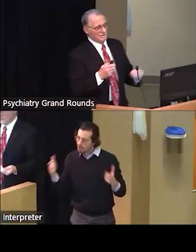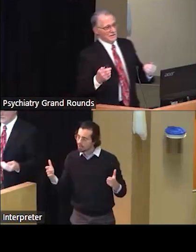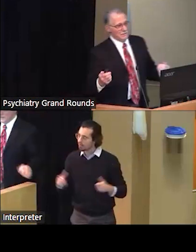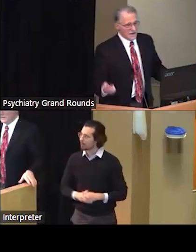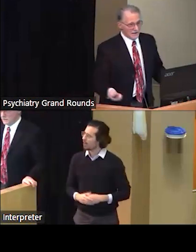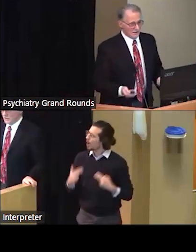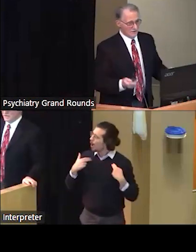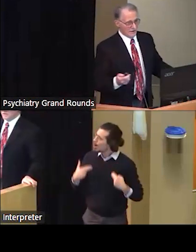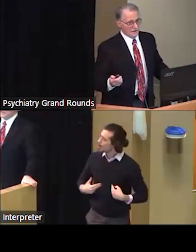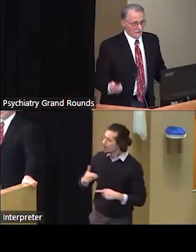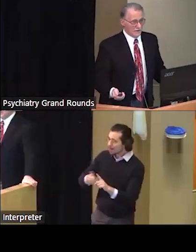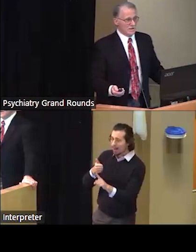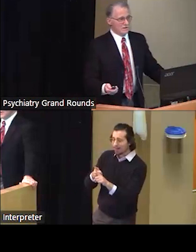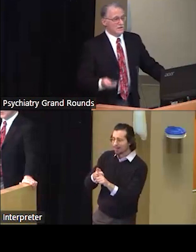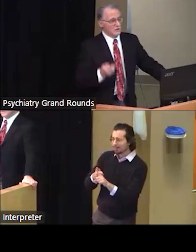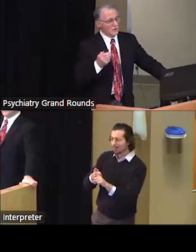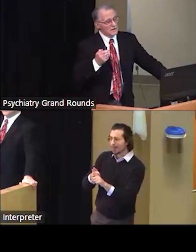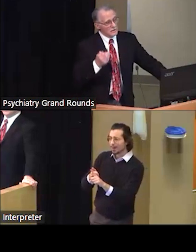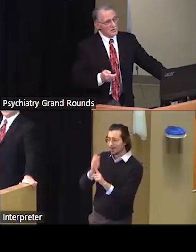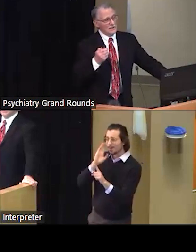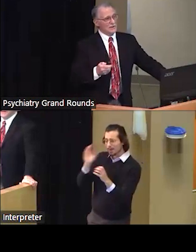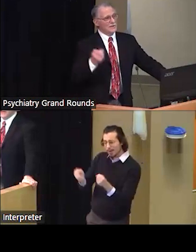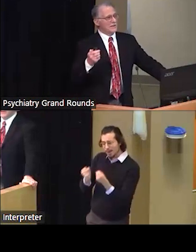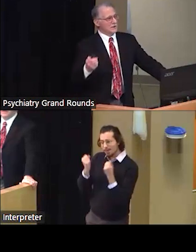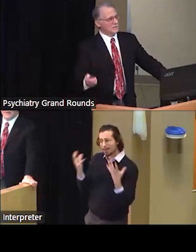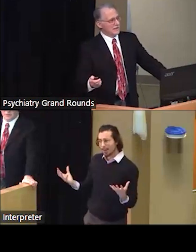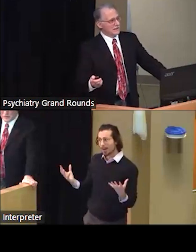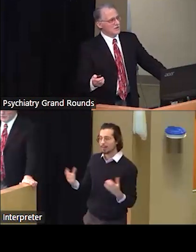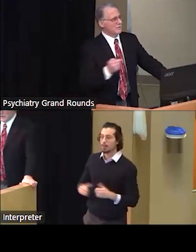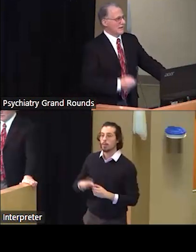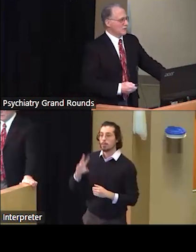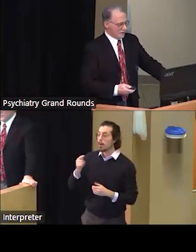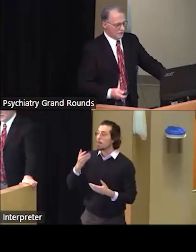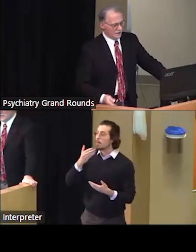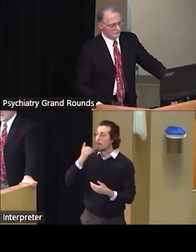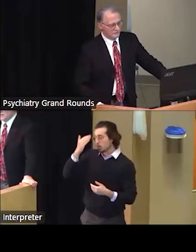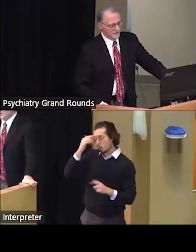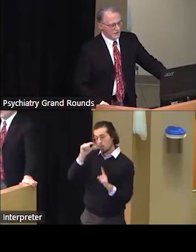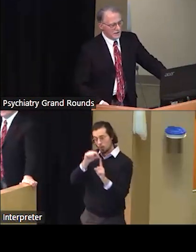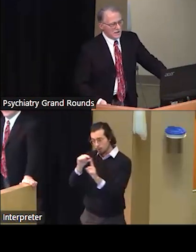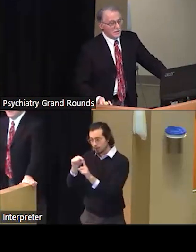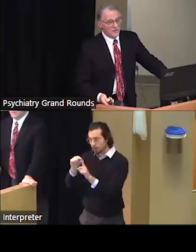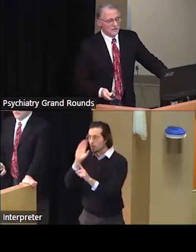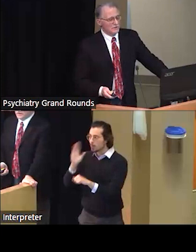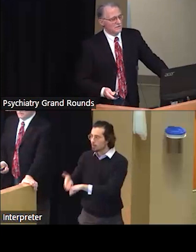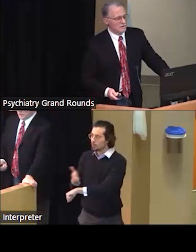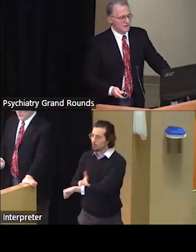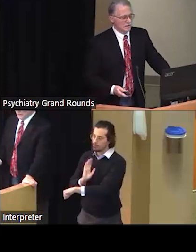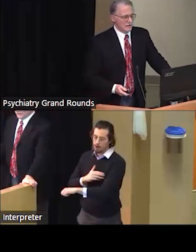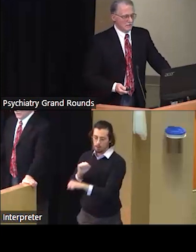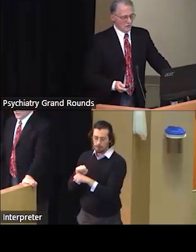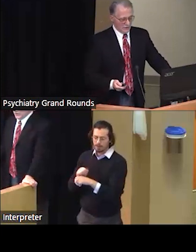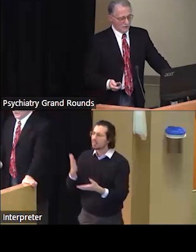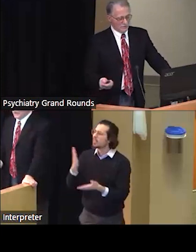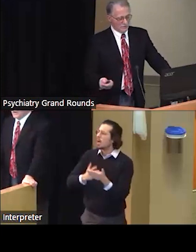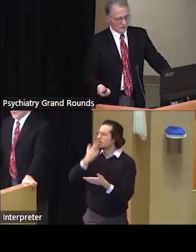are massive in an organization. So the more we learn the terminology, the better we're going to be. Some reasons for